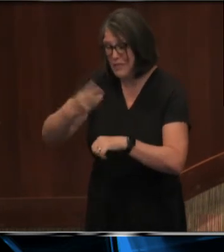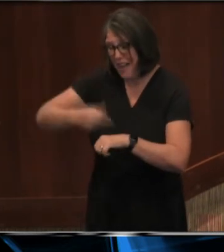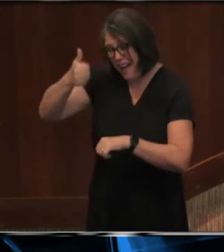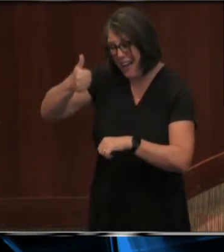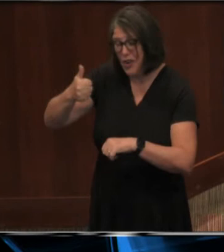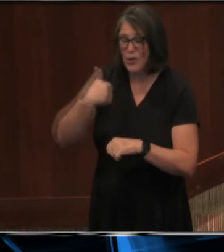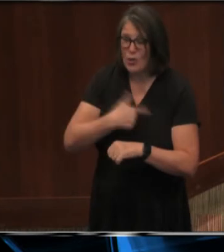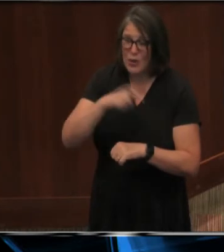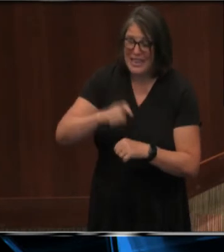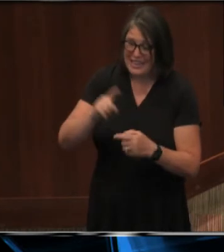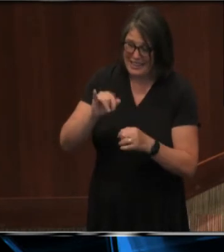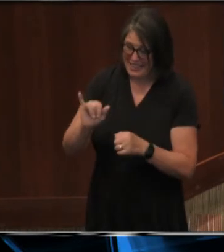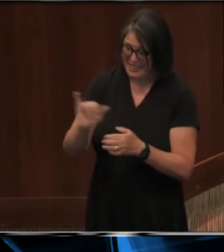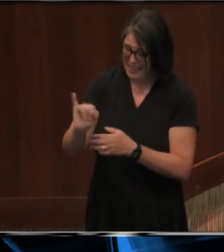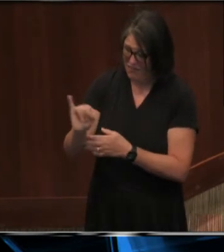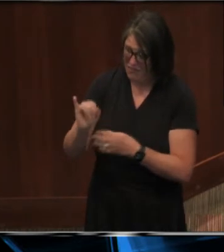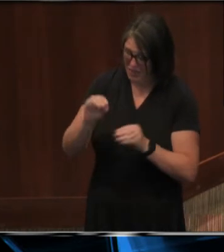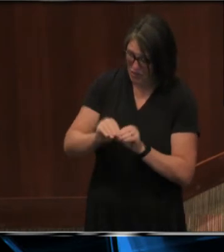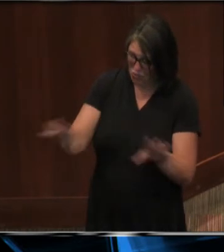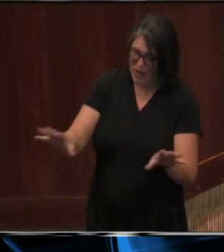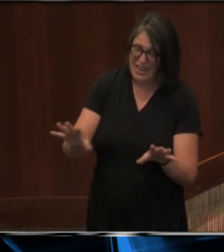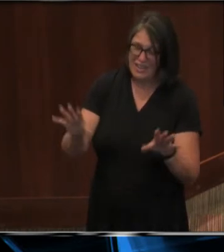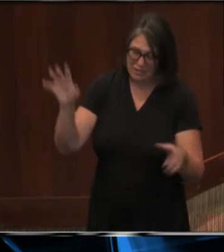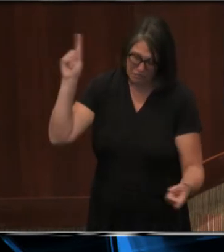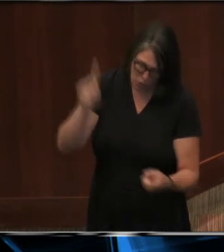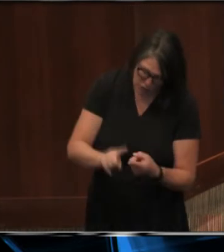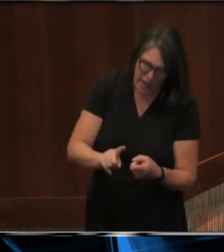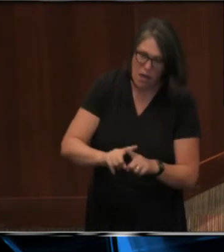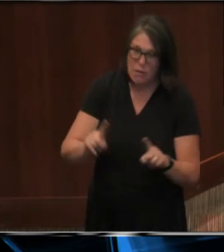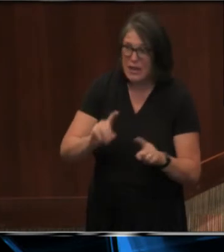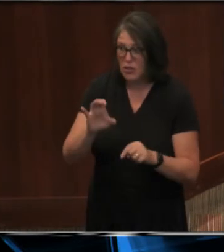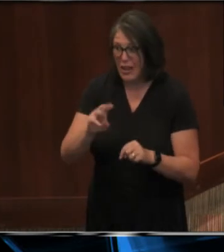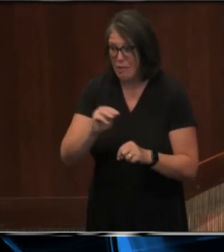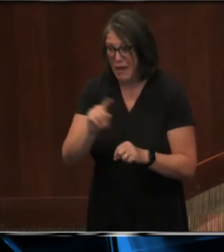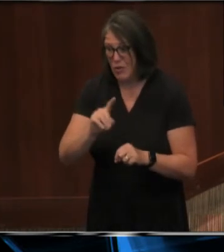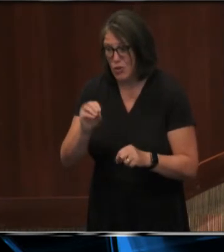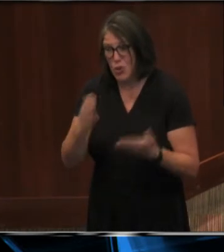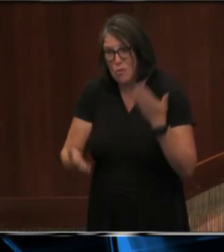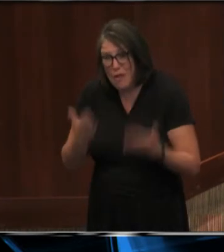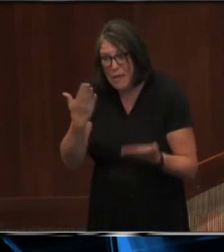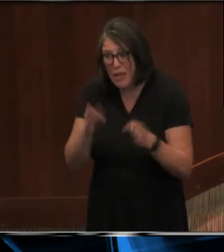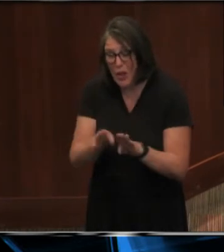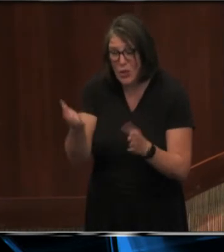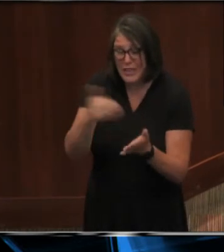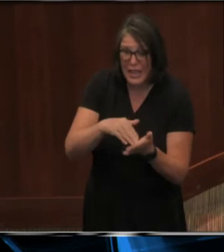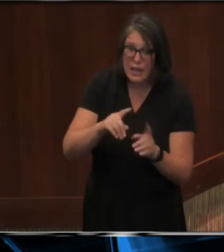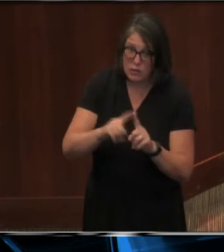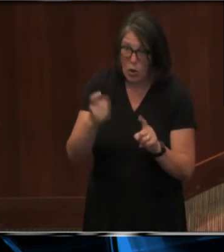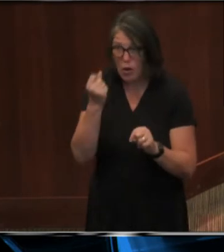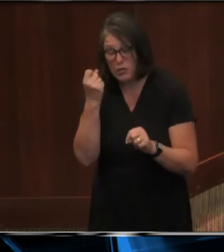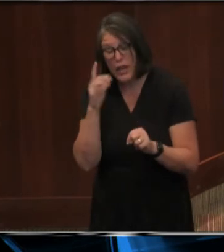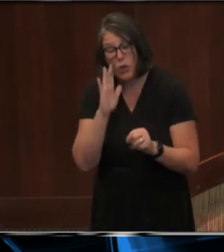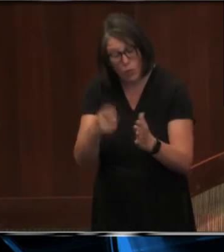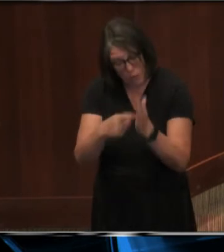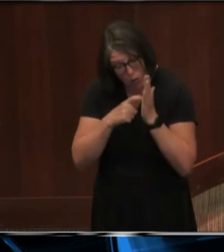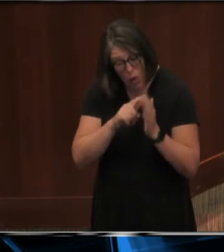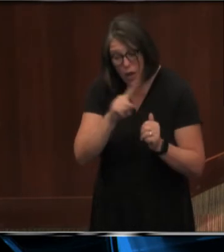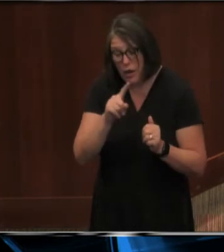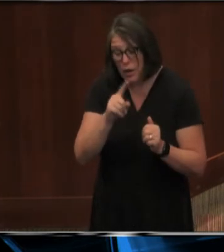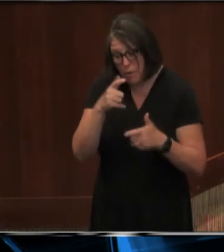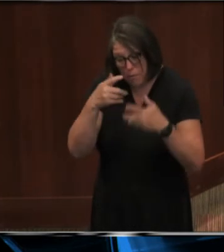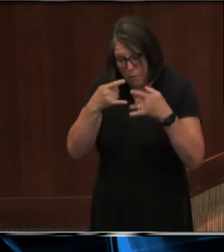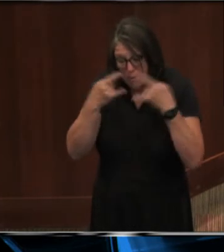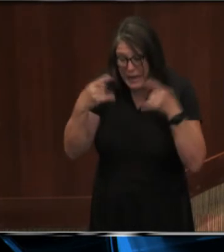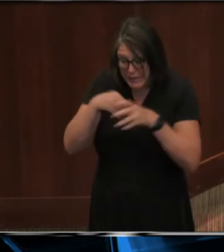those infection rates down, or the Cheyenne Mountain Zoo is in threat of closing again. So not only will you be required to wear a mask indoors via